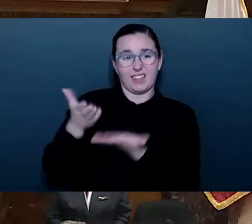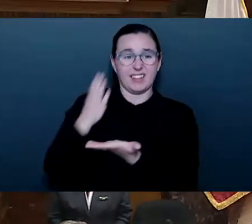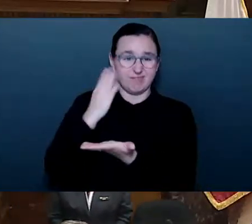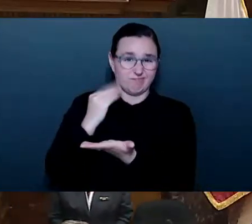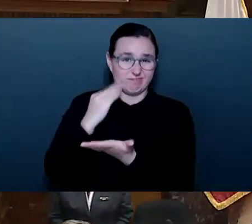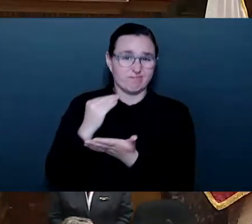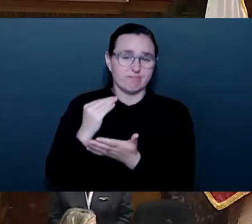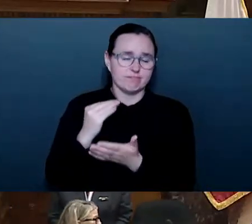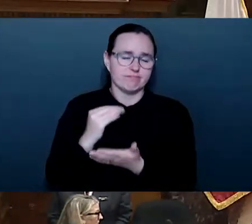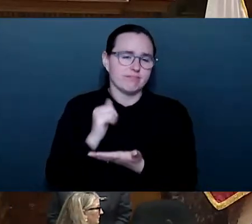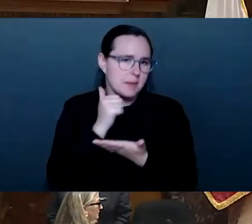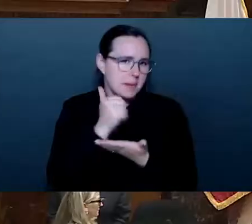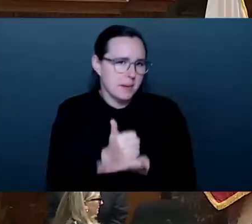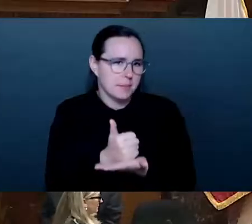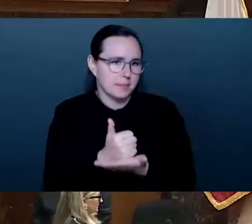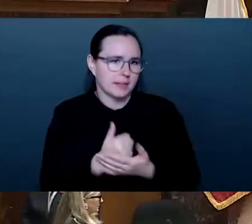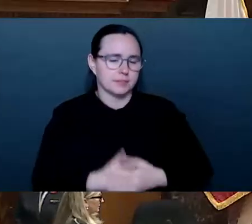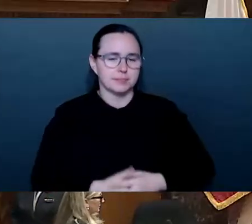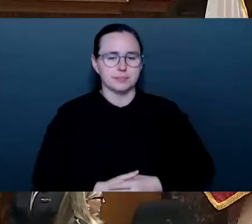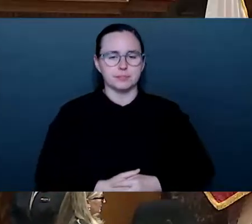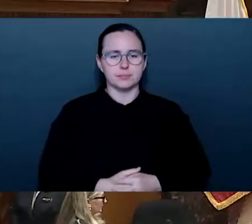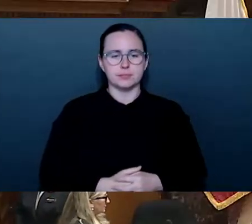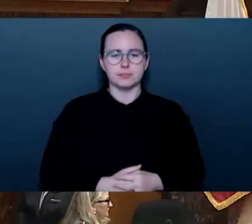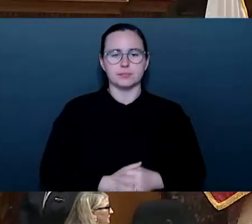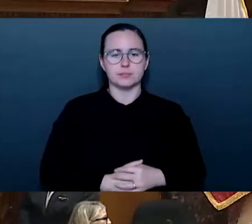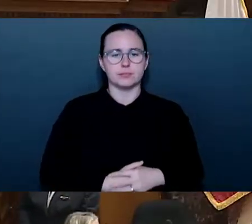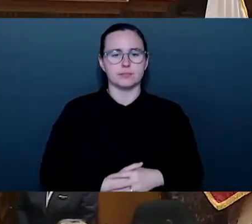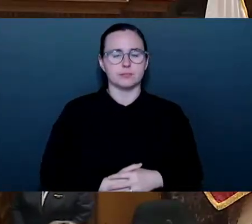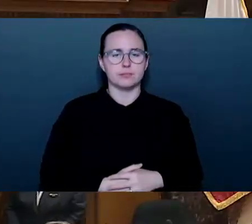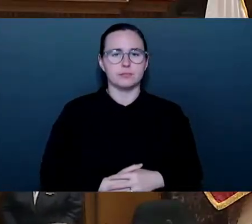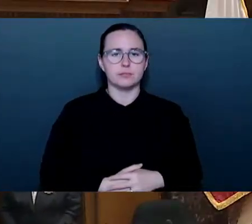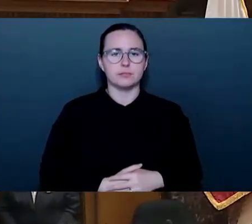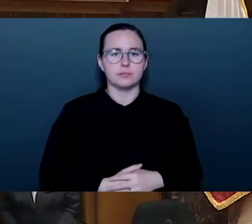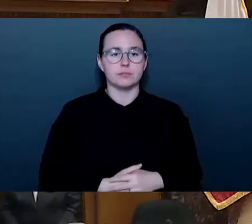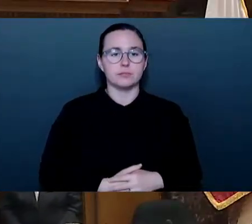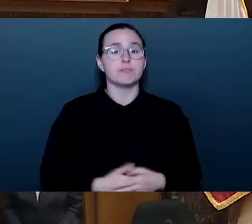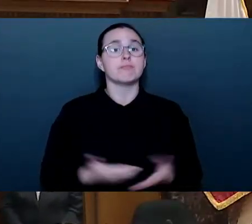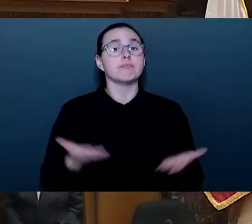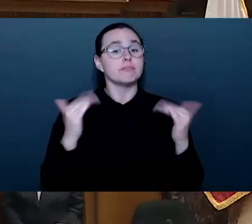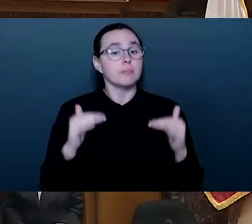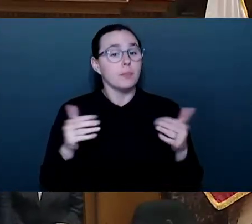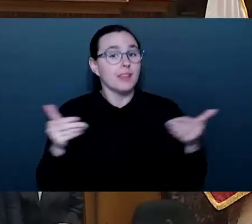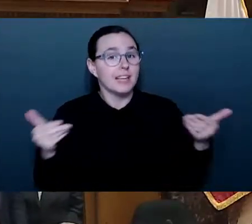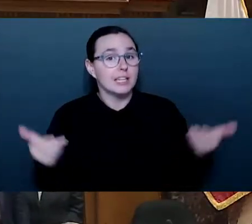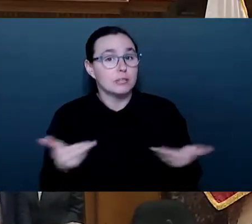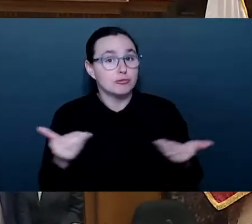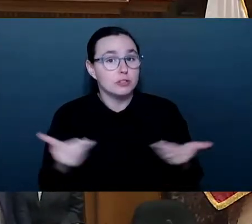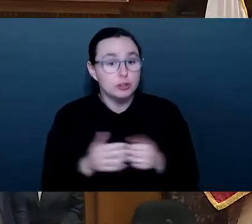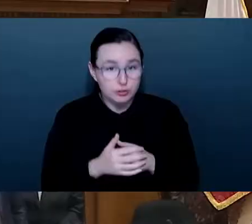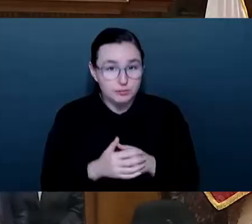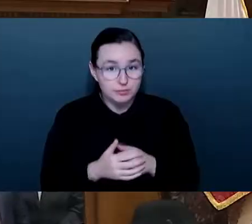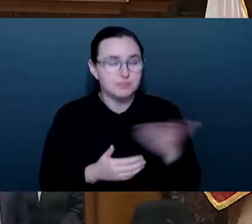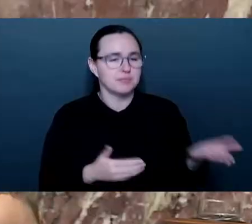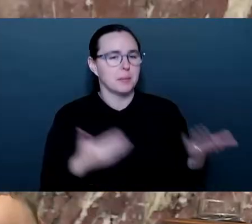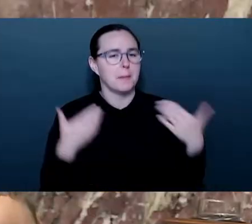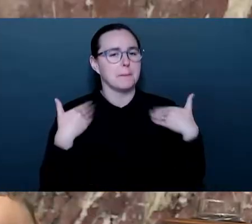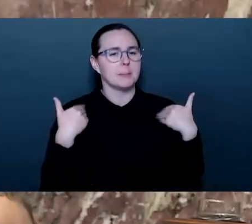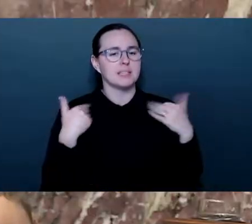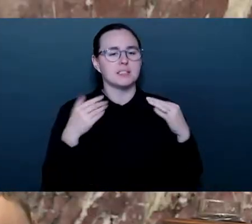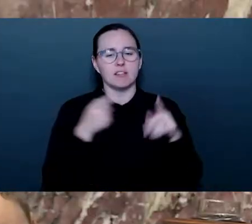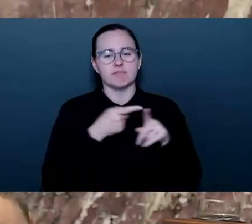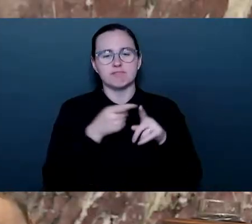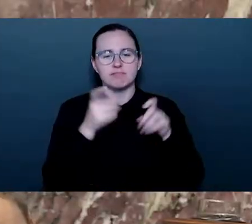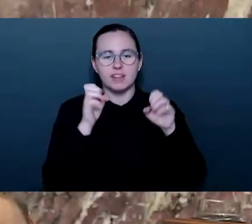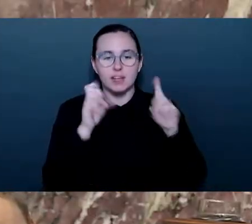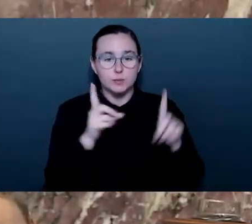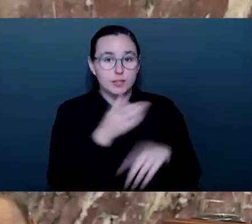Introductions by members. Minister of Education. Thank you, Honourable Speaker. Today in the gallery, we are joined by the board members